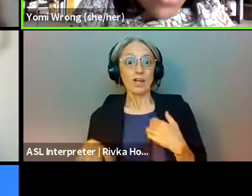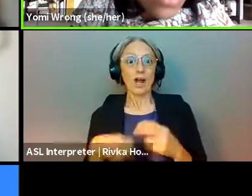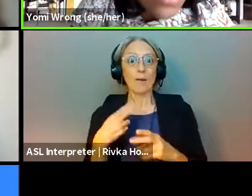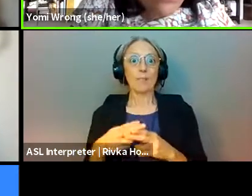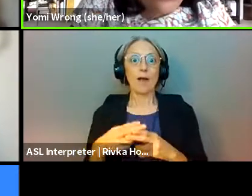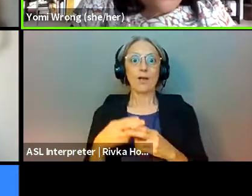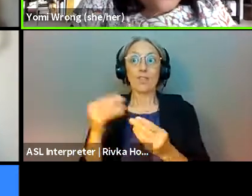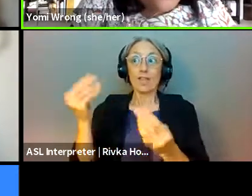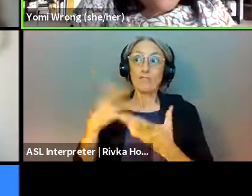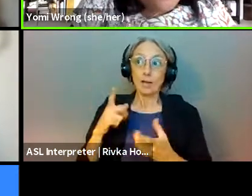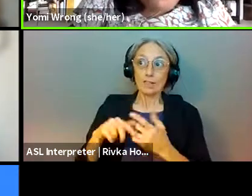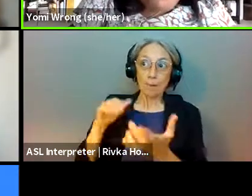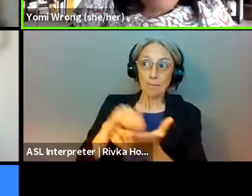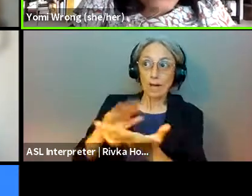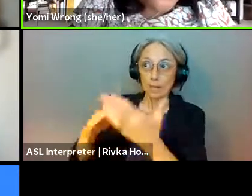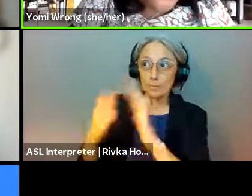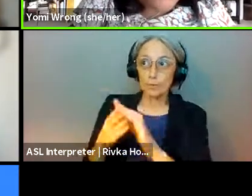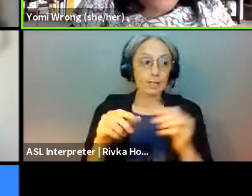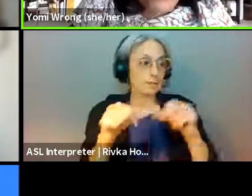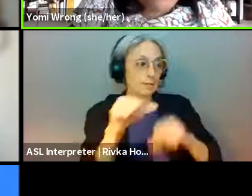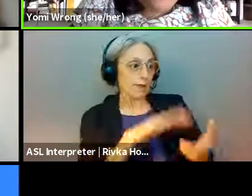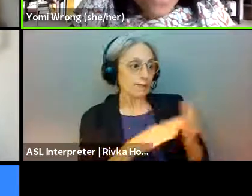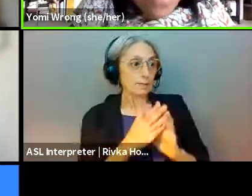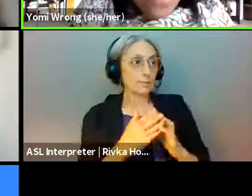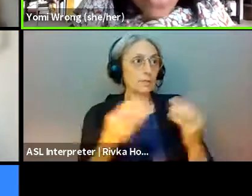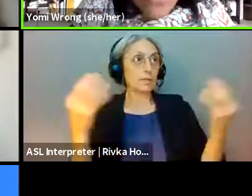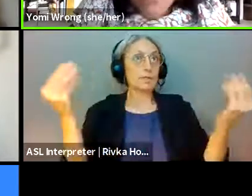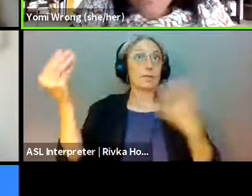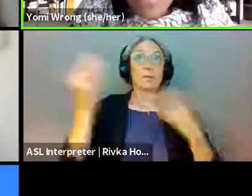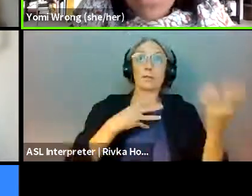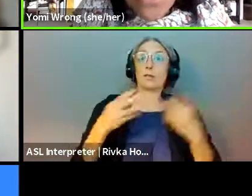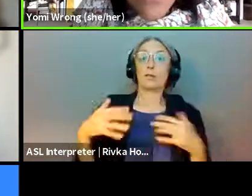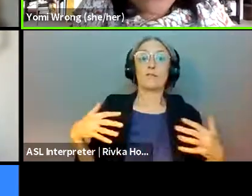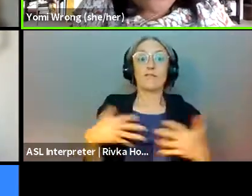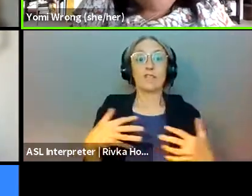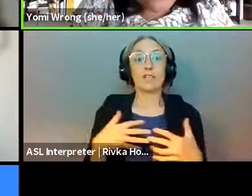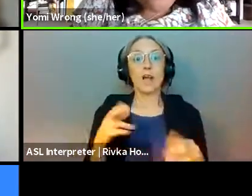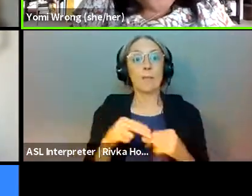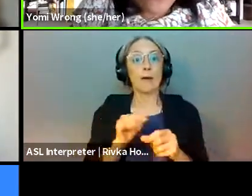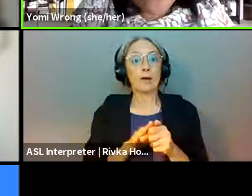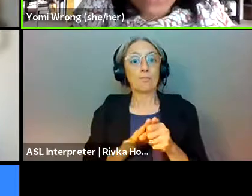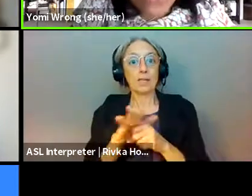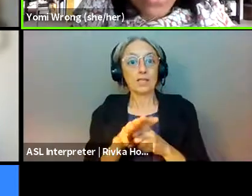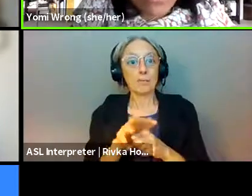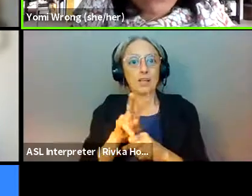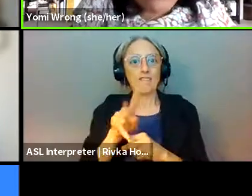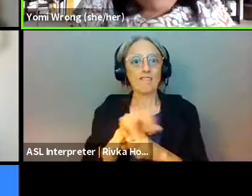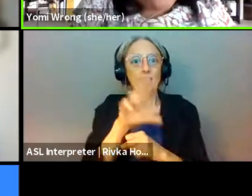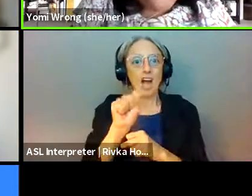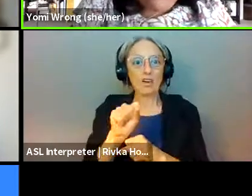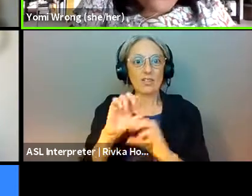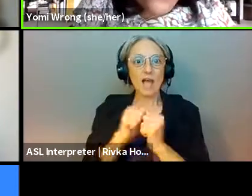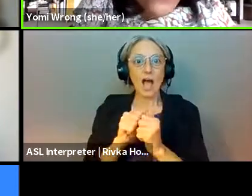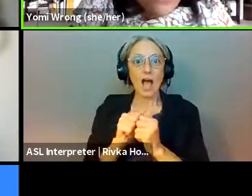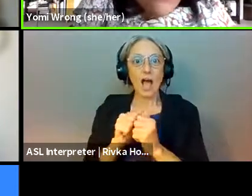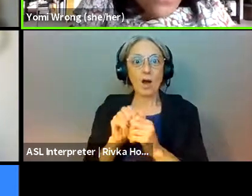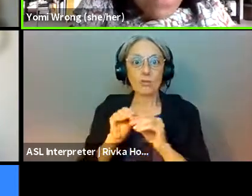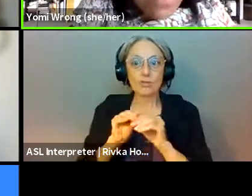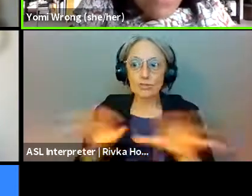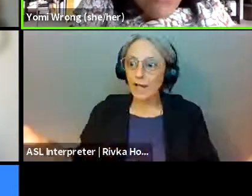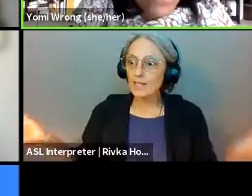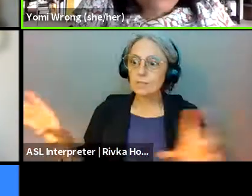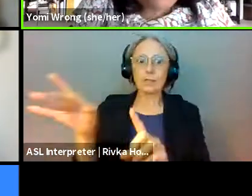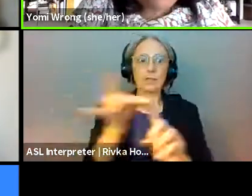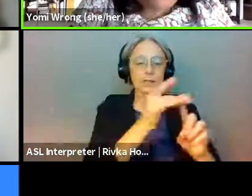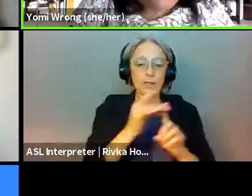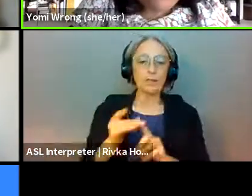science community about the pandemic, the virus itself, its transmission, but also the